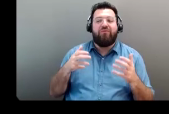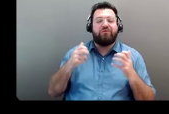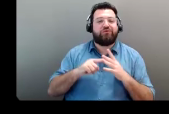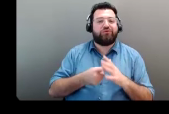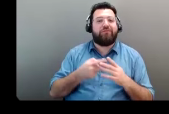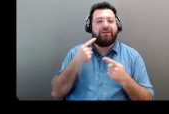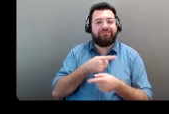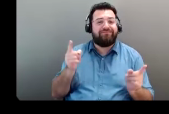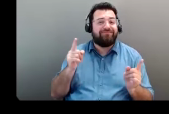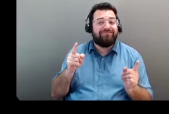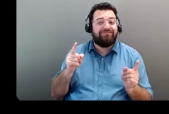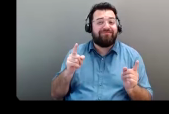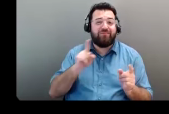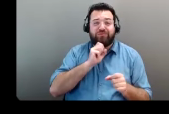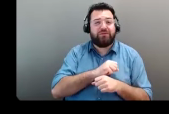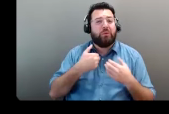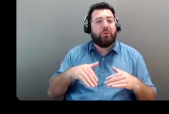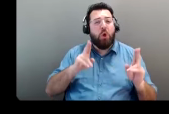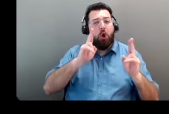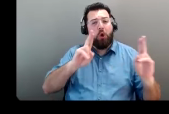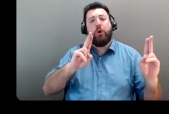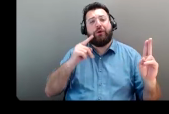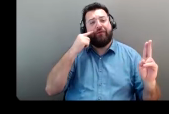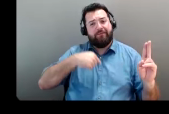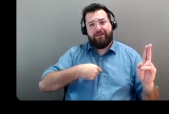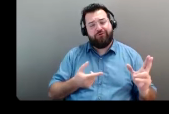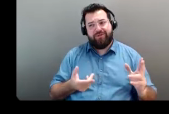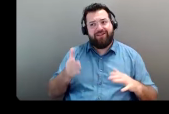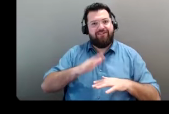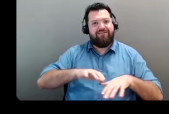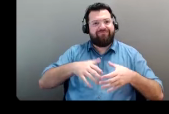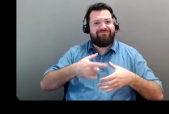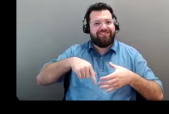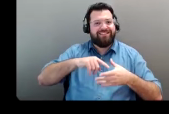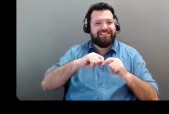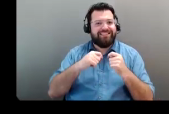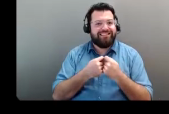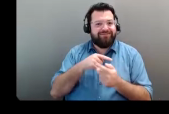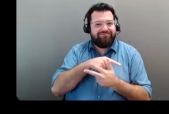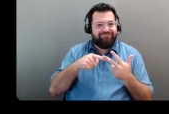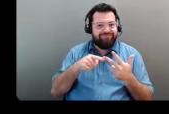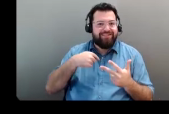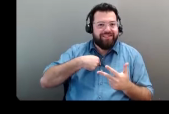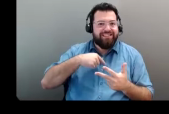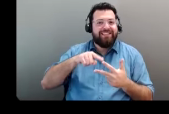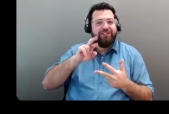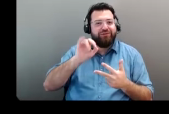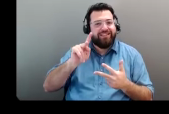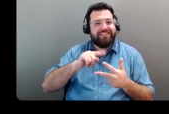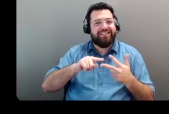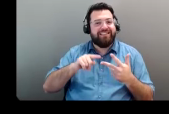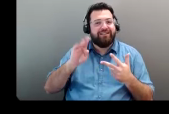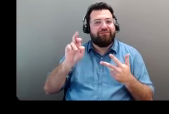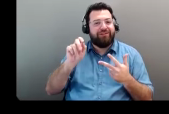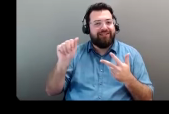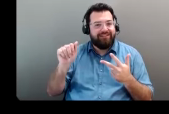it is for me to be on this team of Breanna, Rick, and I, because working together has